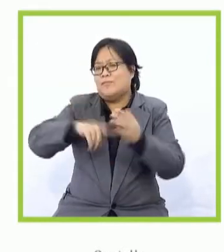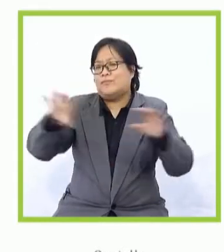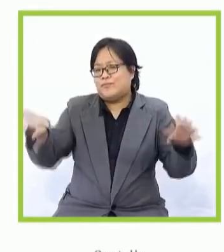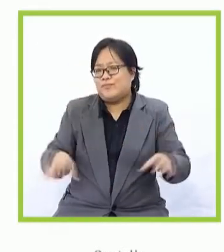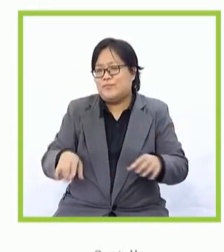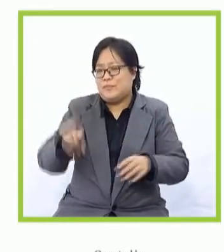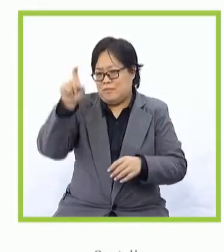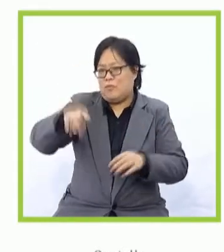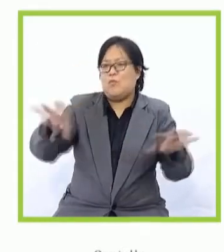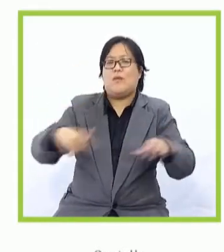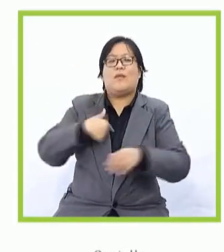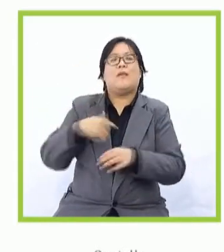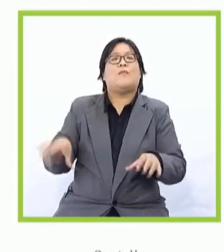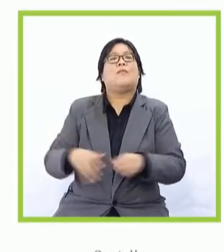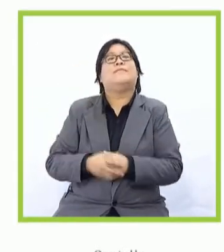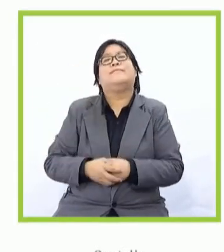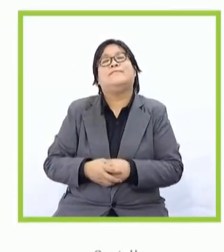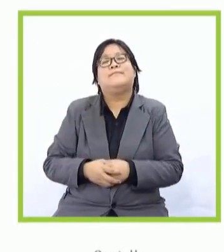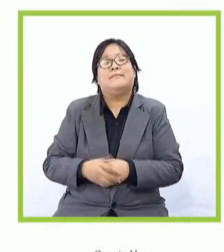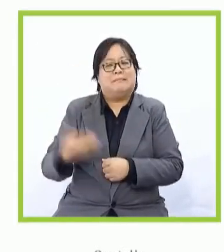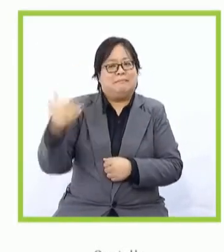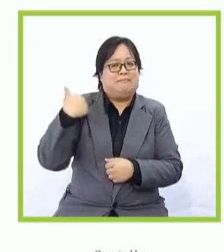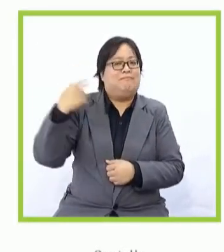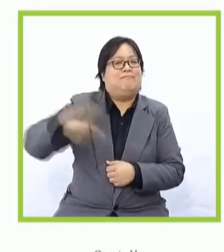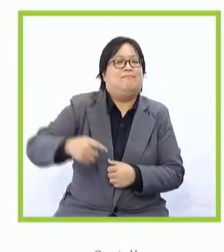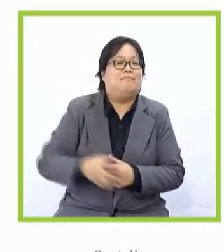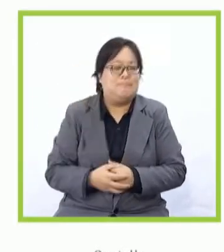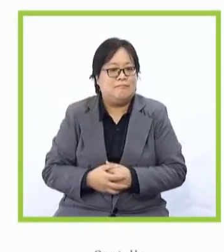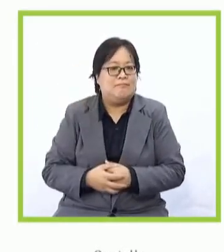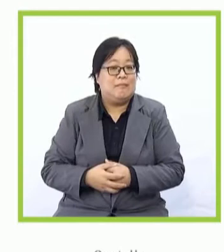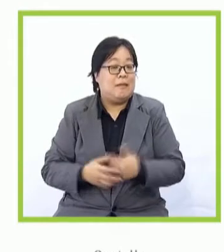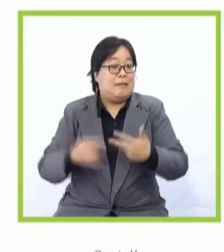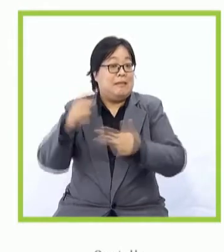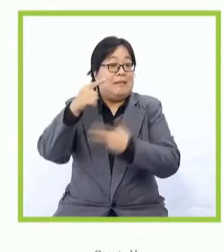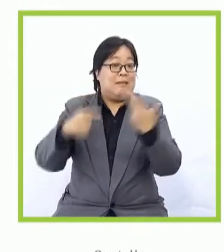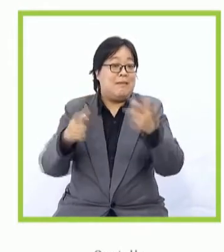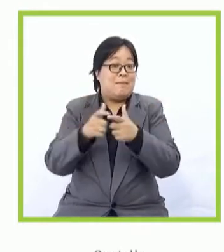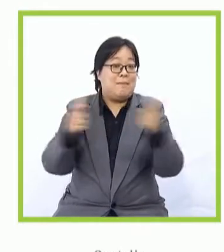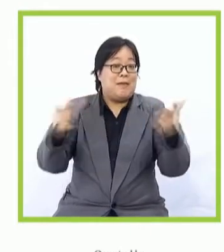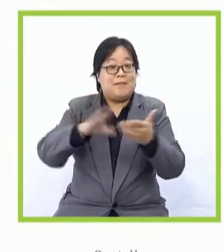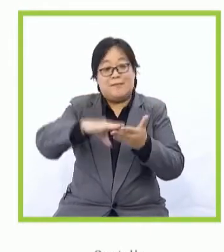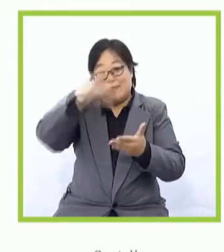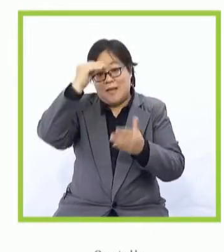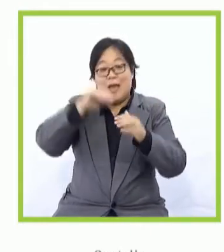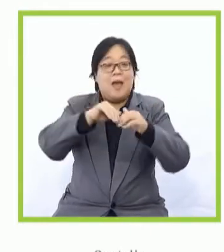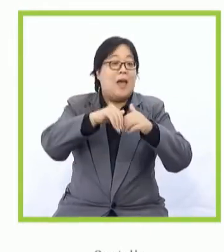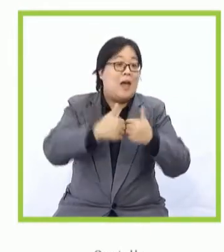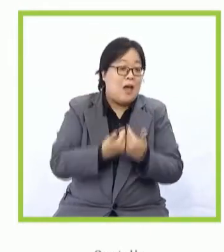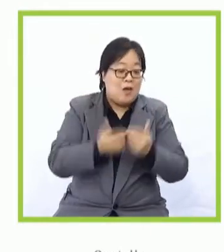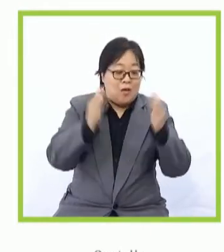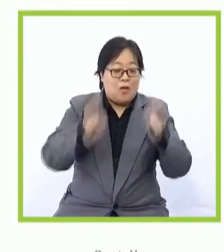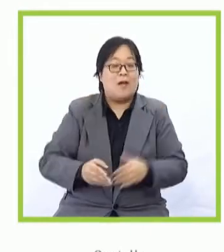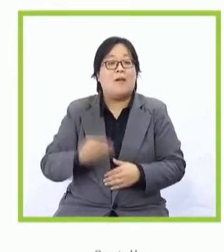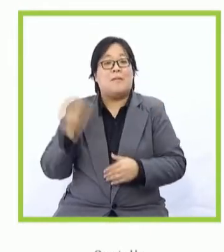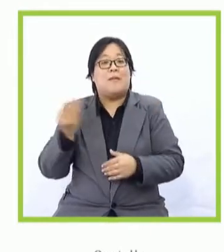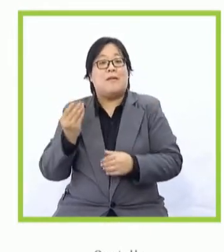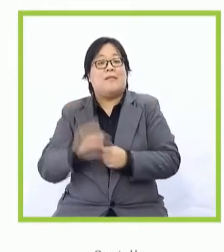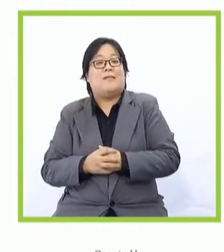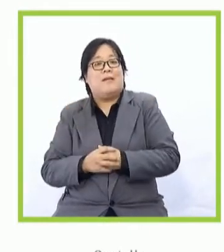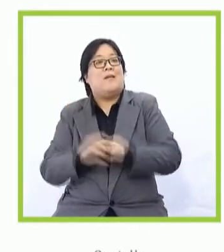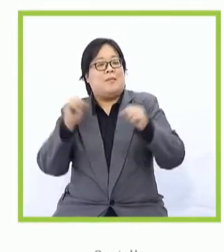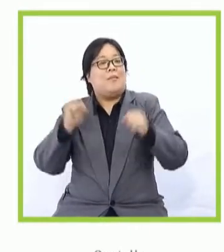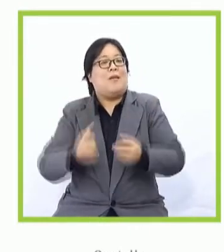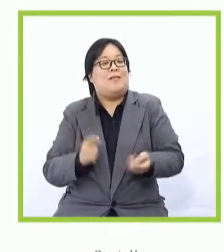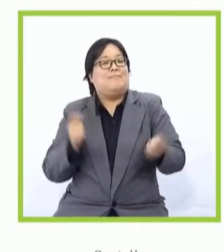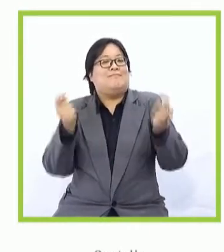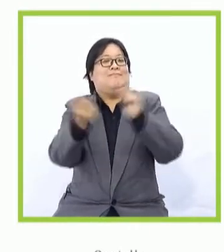make me do it. So what are the 3 big lessons for how ordinary people can make a